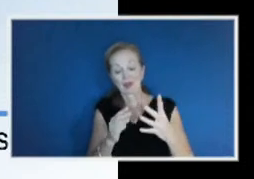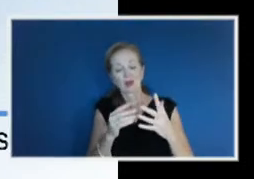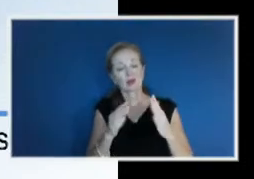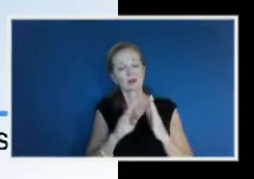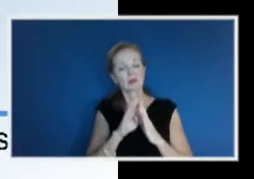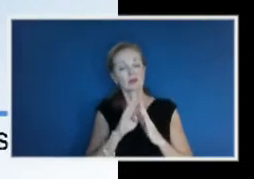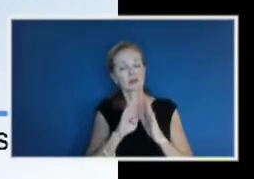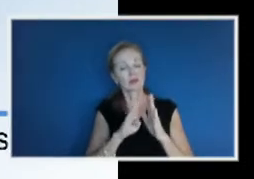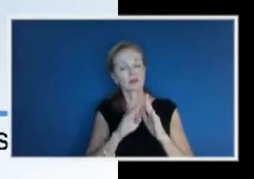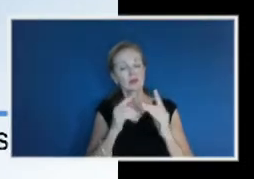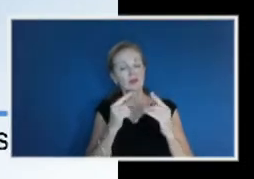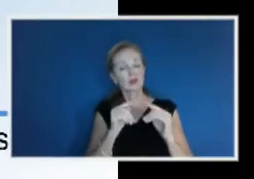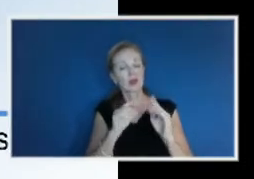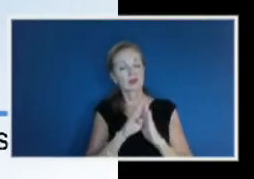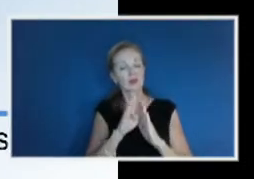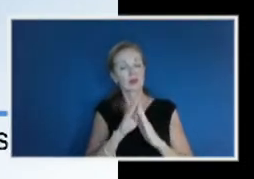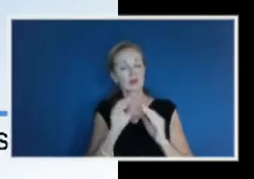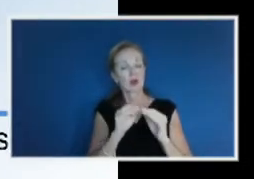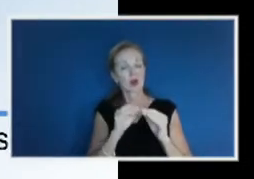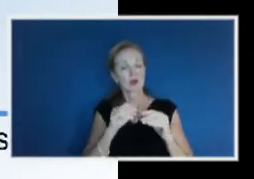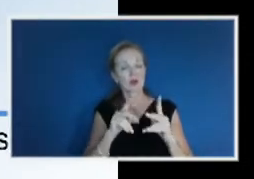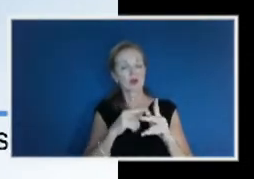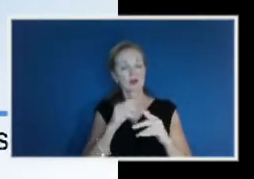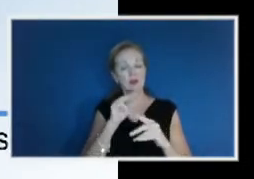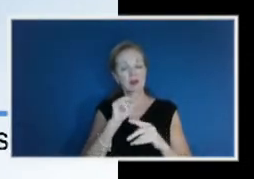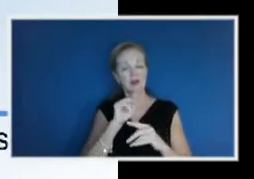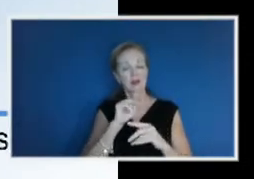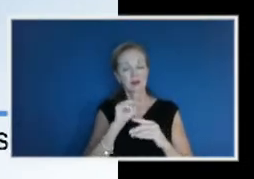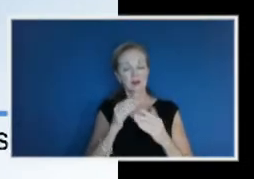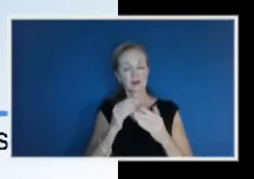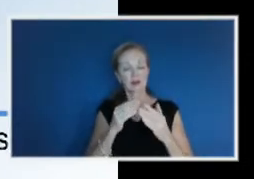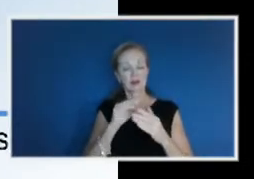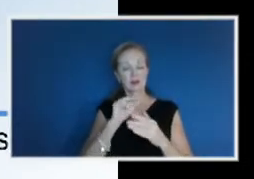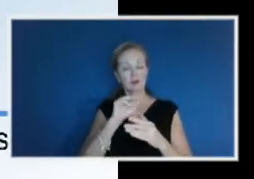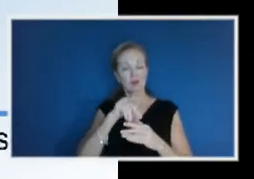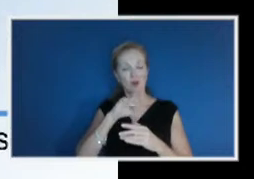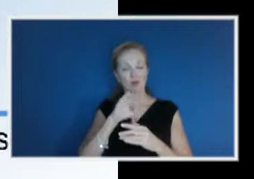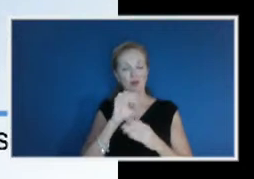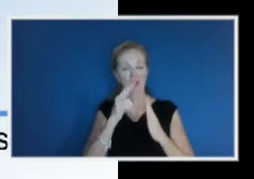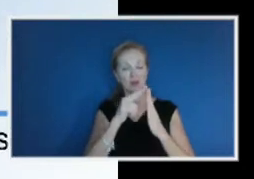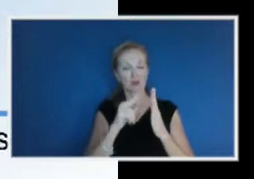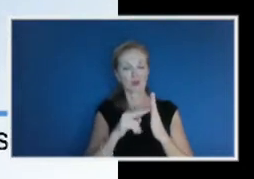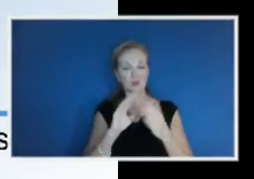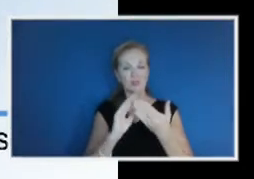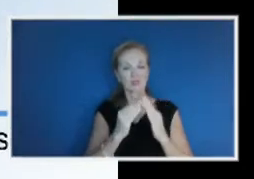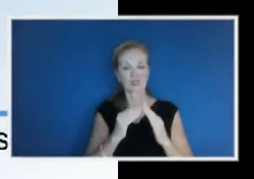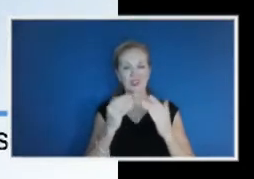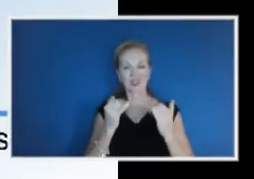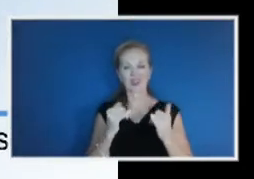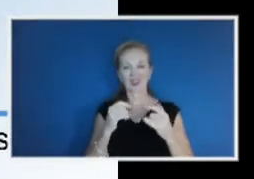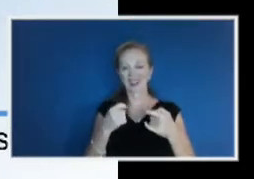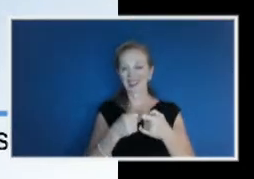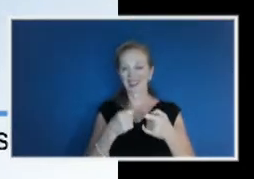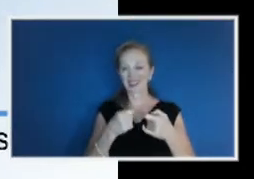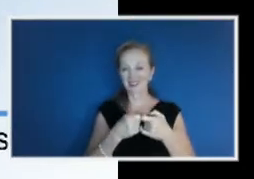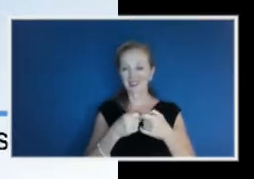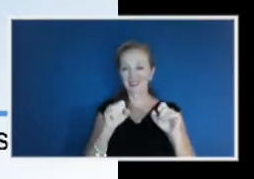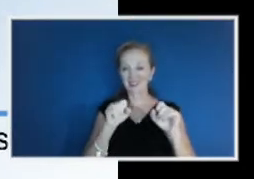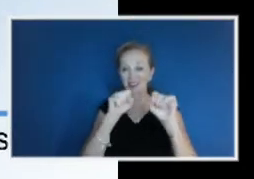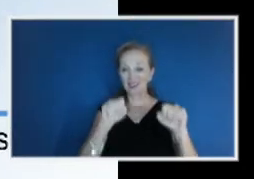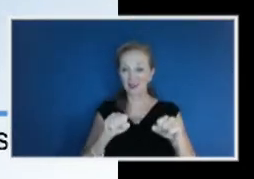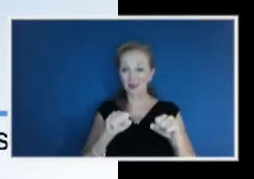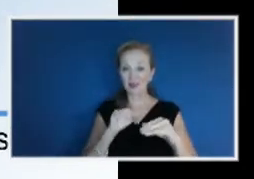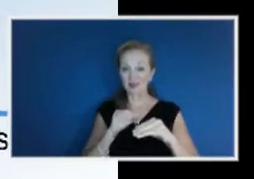opportunities for MWBEs to serve as prime contractors with the city. Your current electronic system is